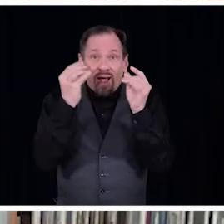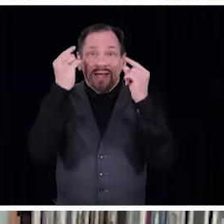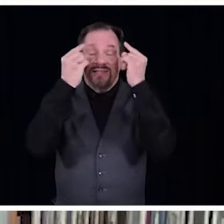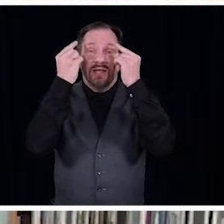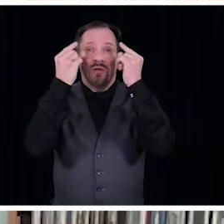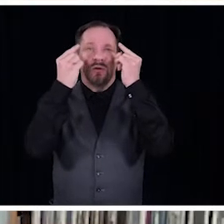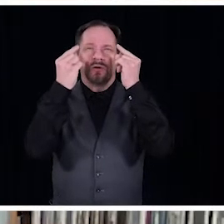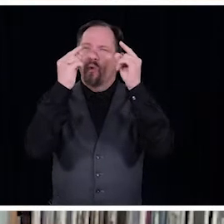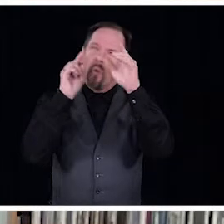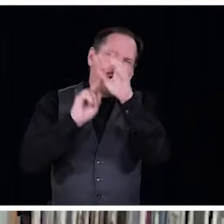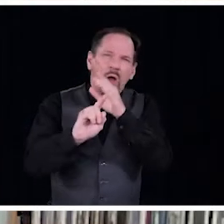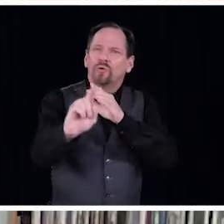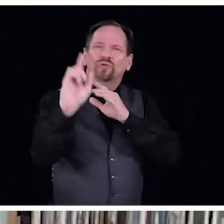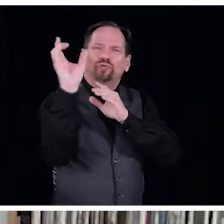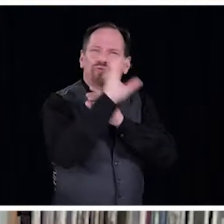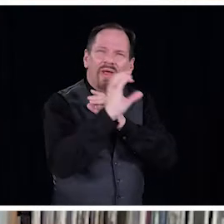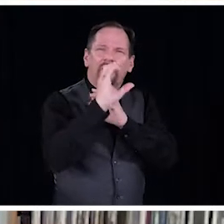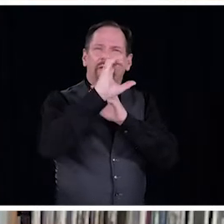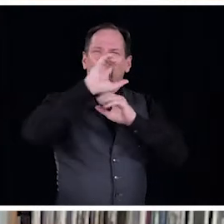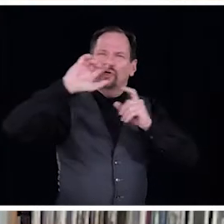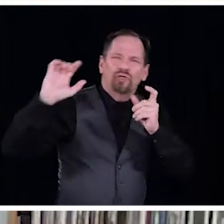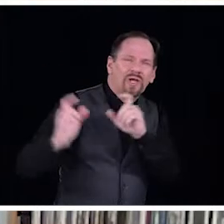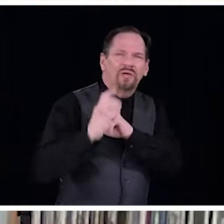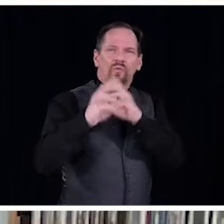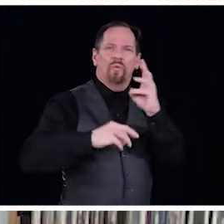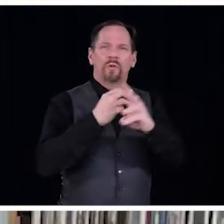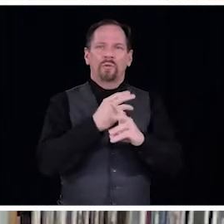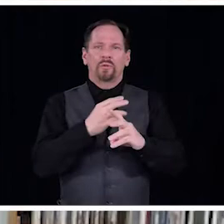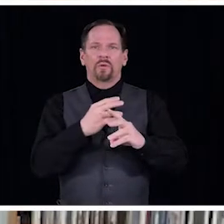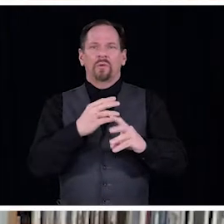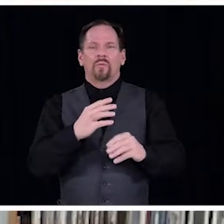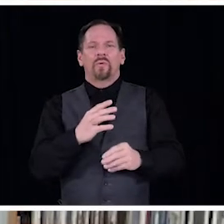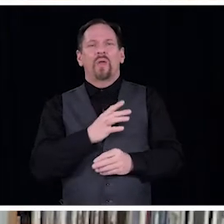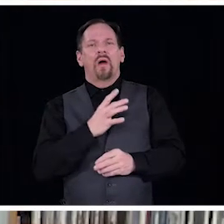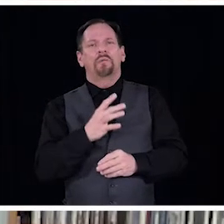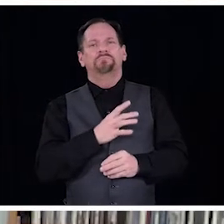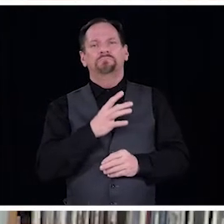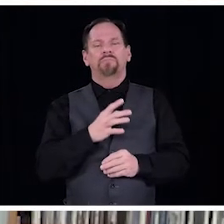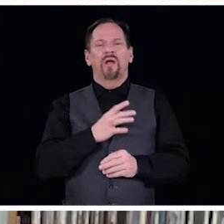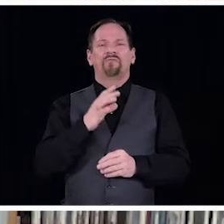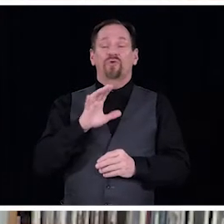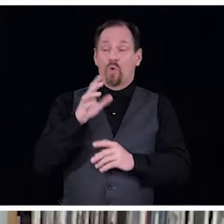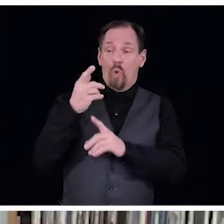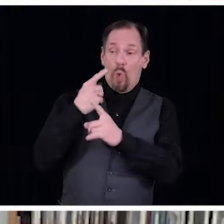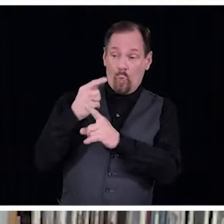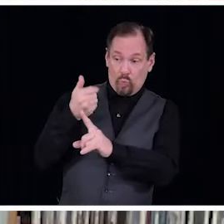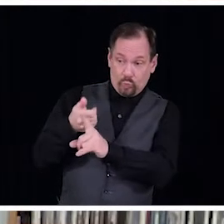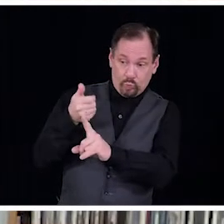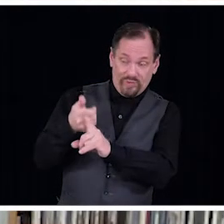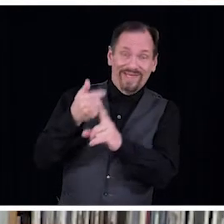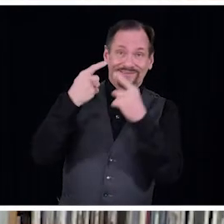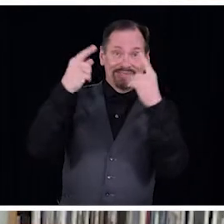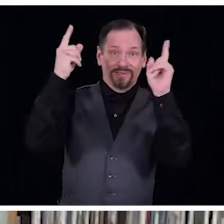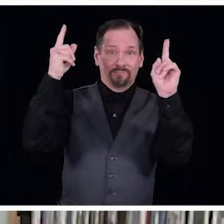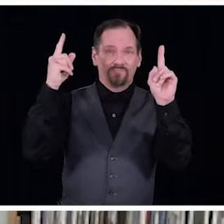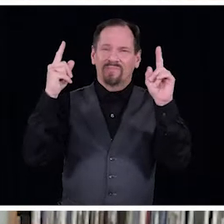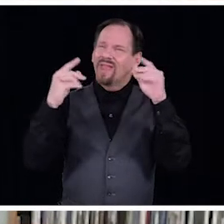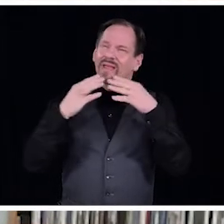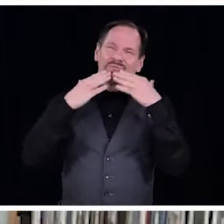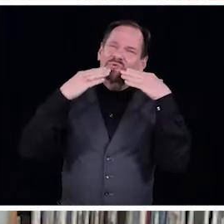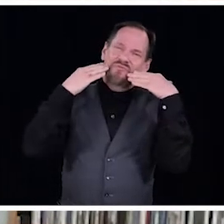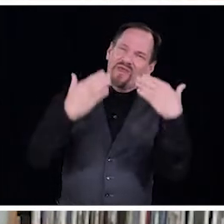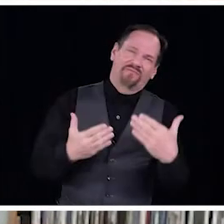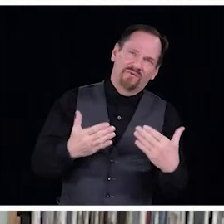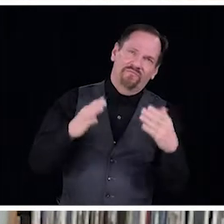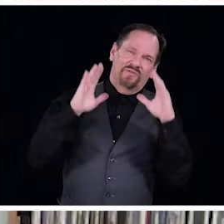world with the nobility of your own achievements in your hands. I am, again, extraordinarily grateful for